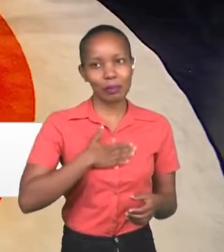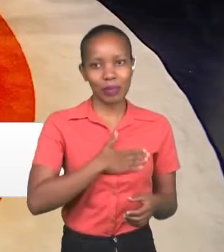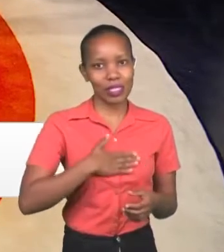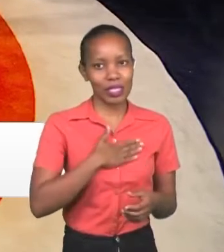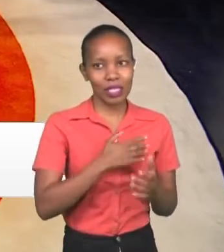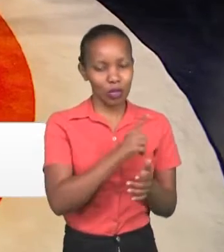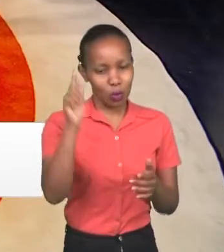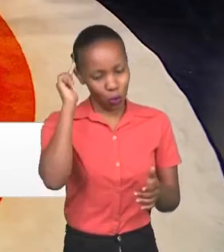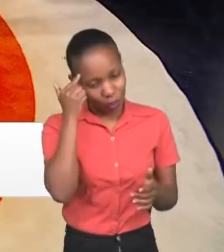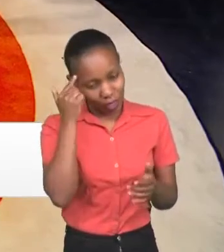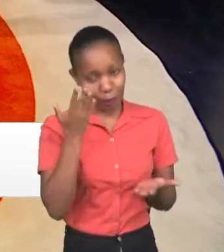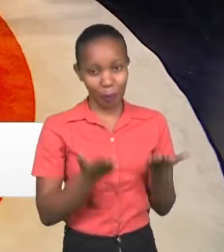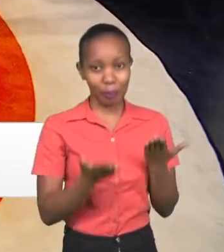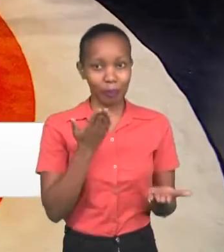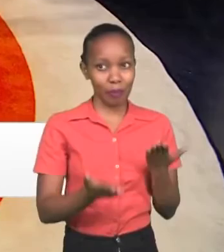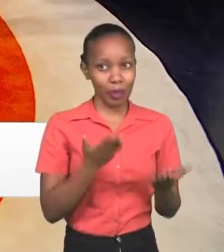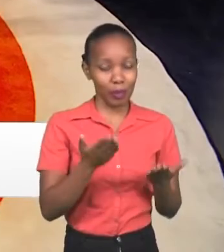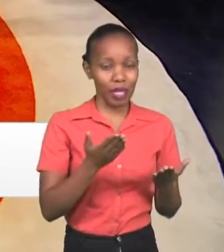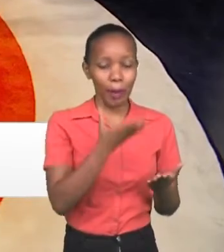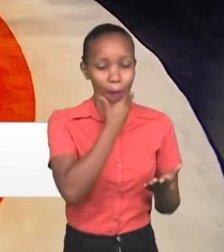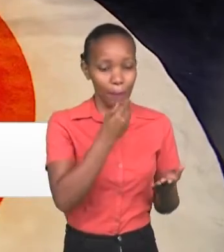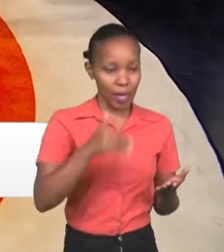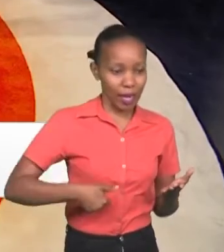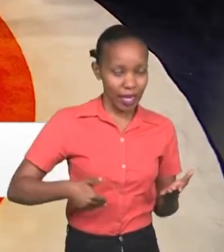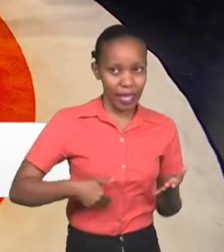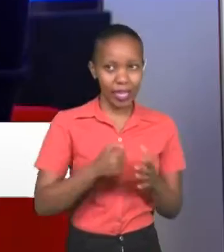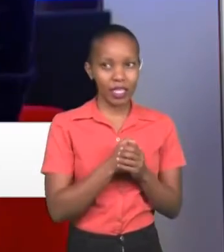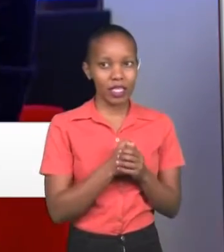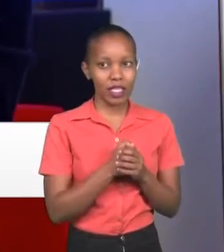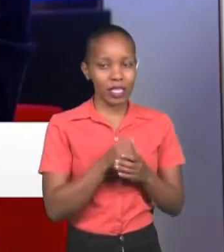think it's a high time also as young men, we need to get